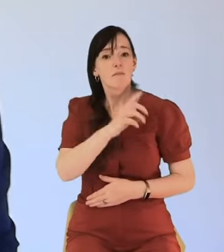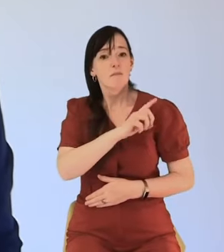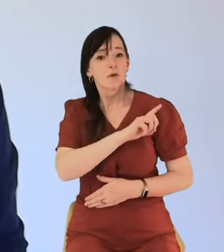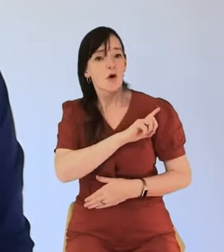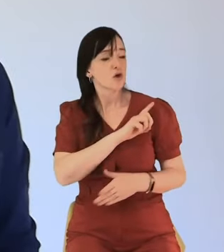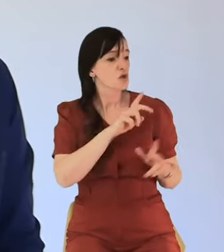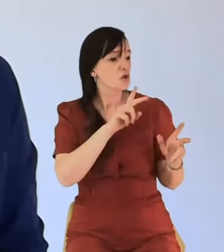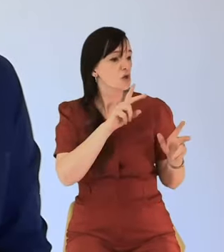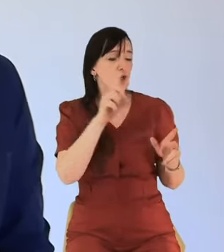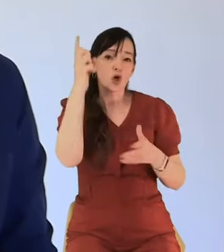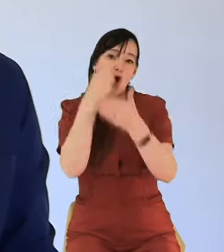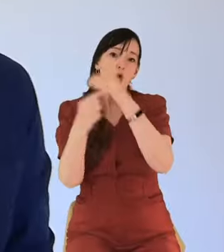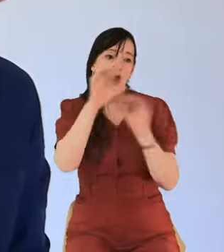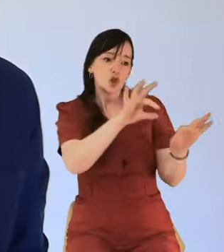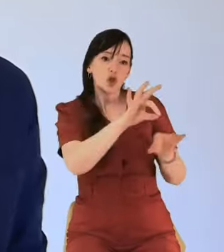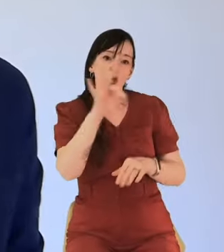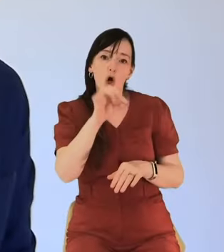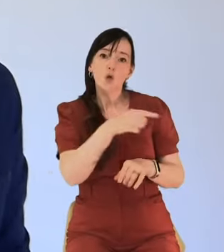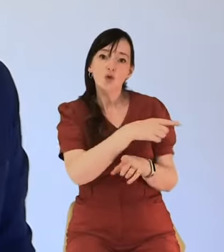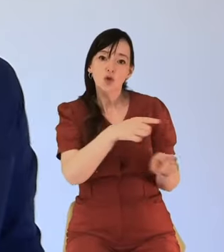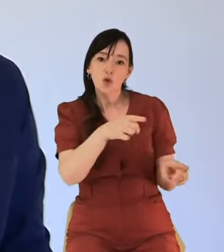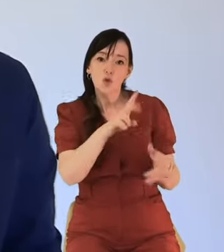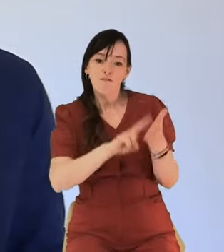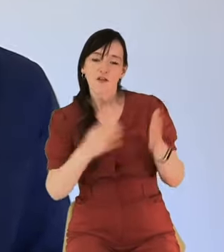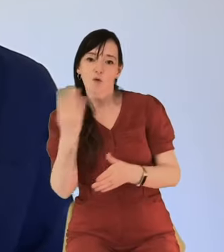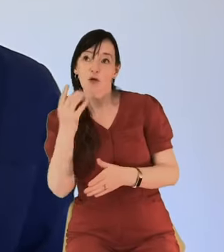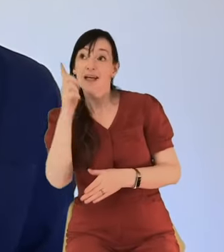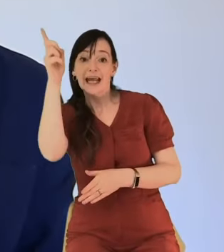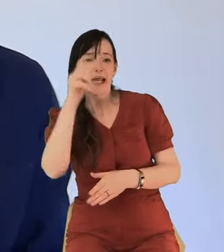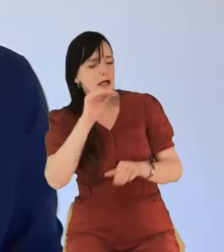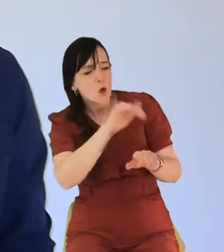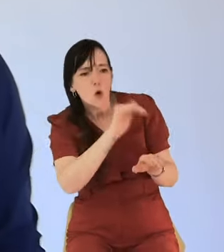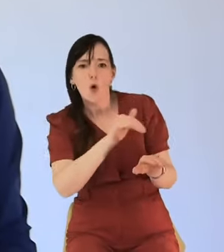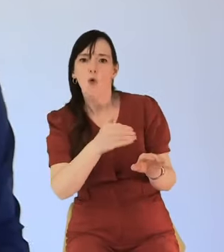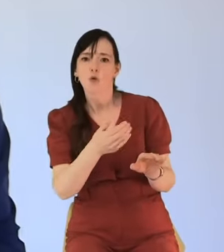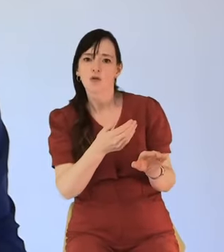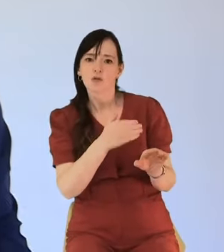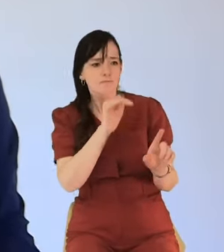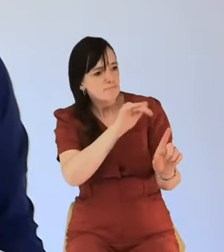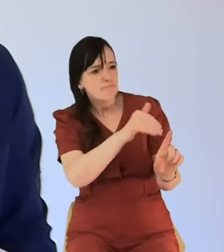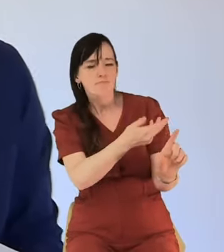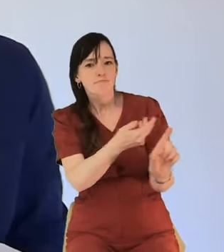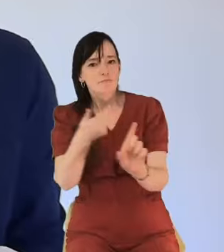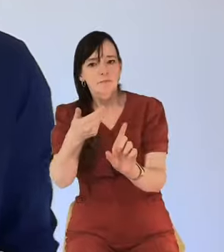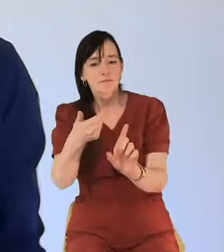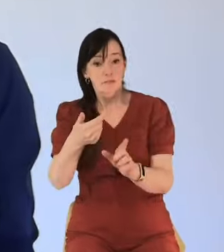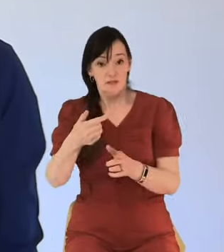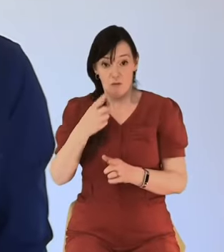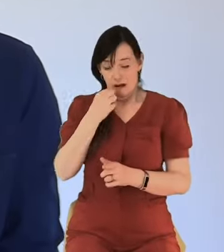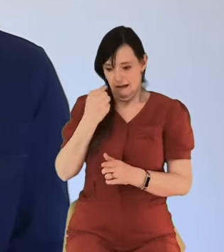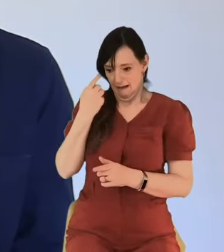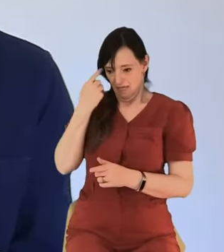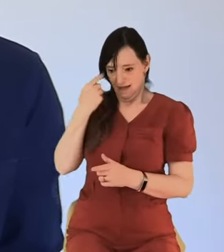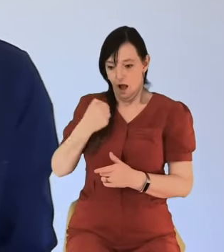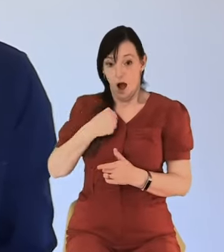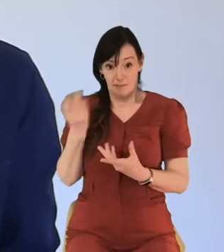you. Verse 14, he called you. See, there I am thinking, I'm in my small